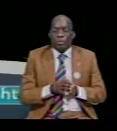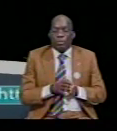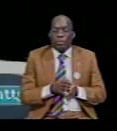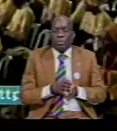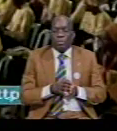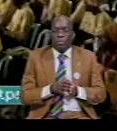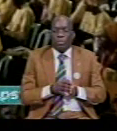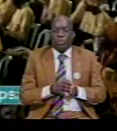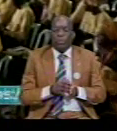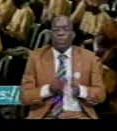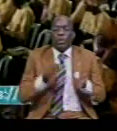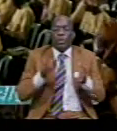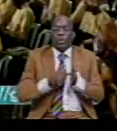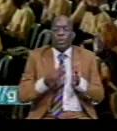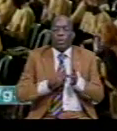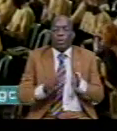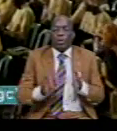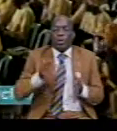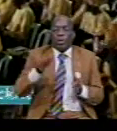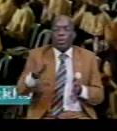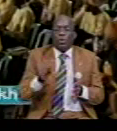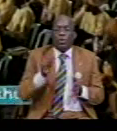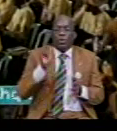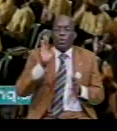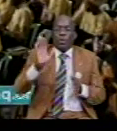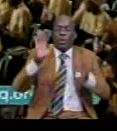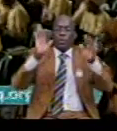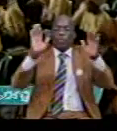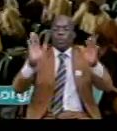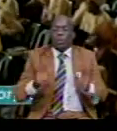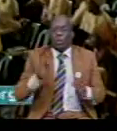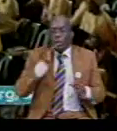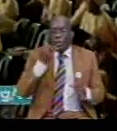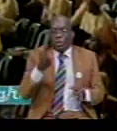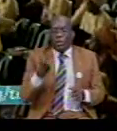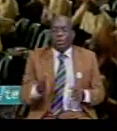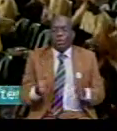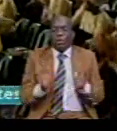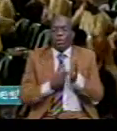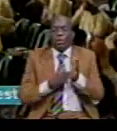Check up yourself. Your miracle is there. Praise the Lord.